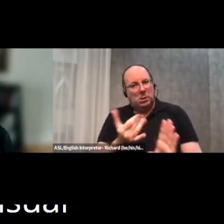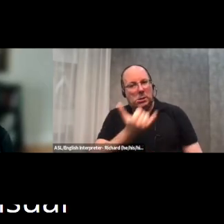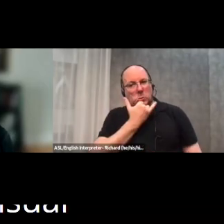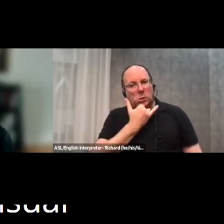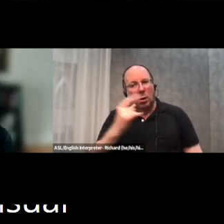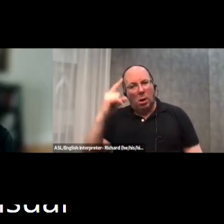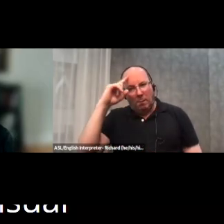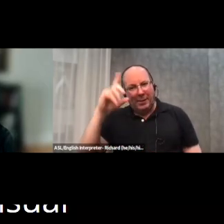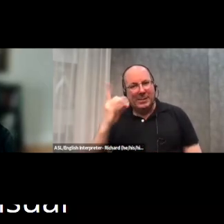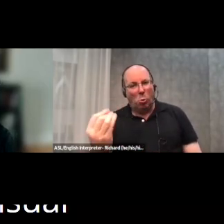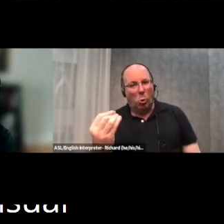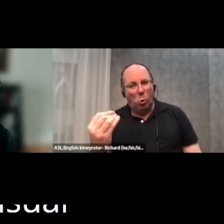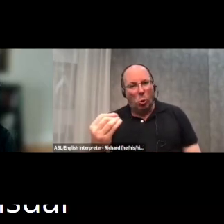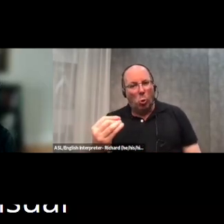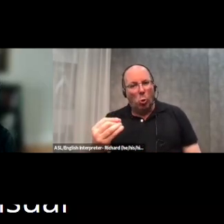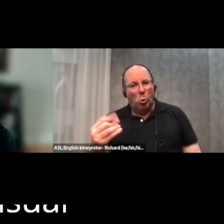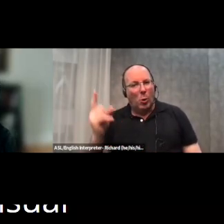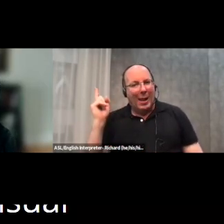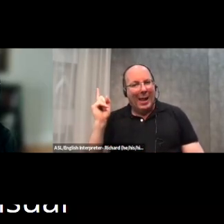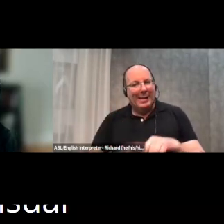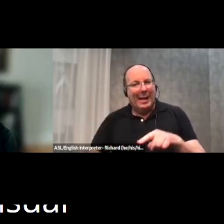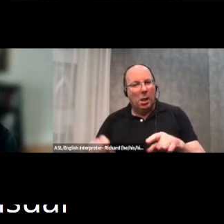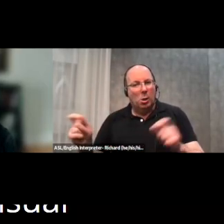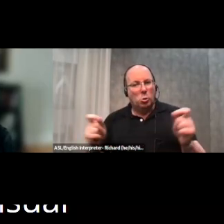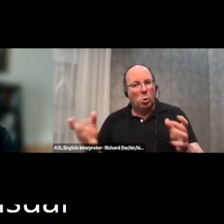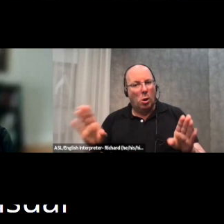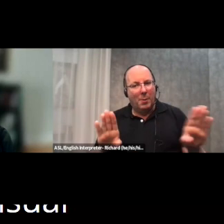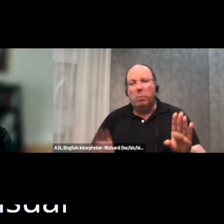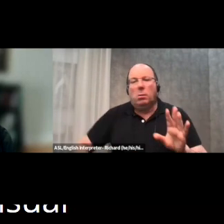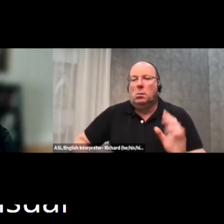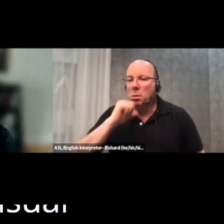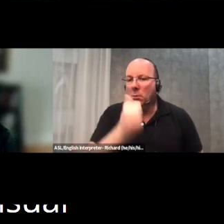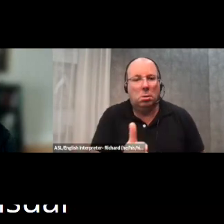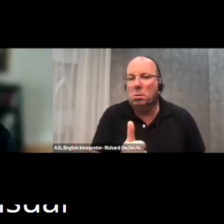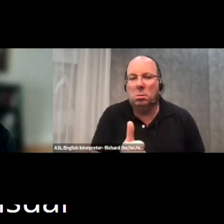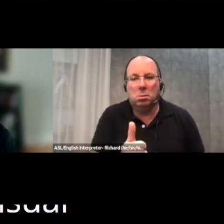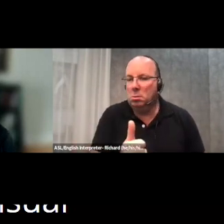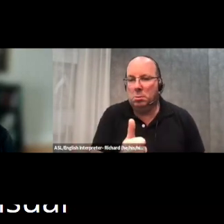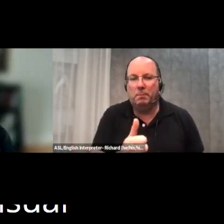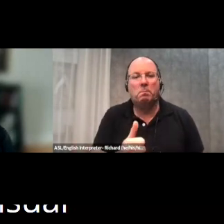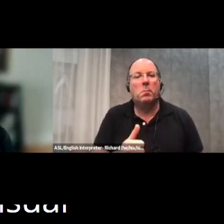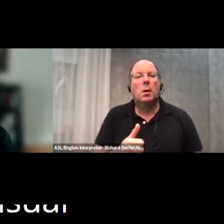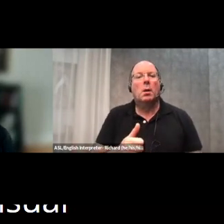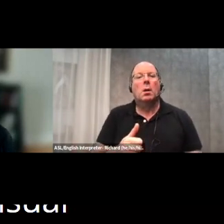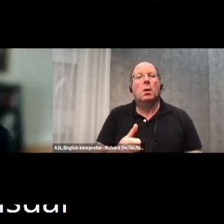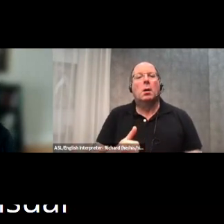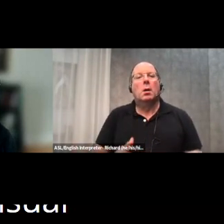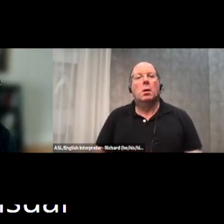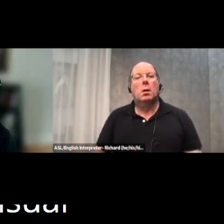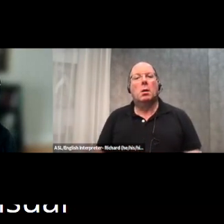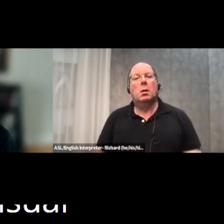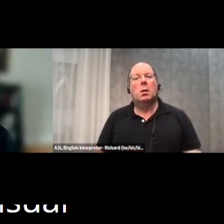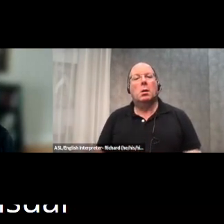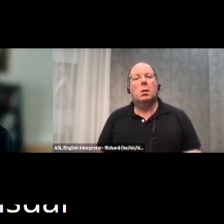mental disorder, or lack of behavioral control. We want to recognize that stigma directed at